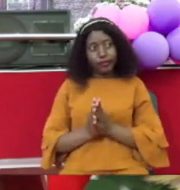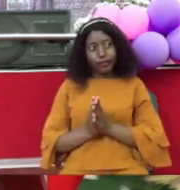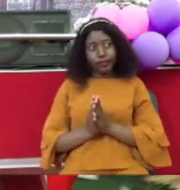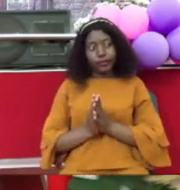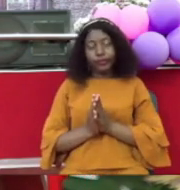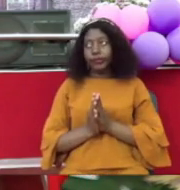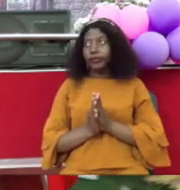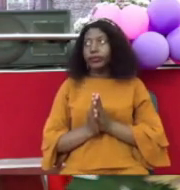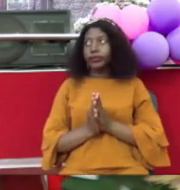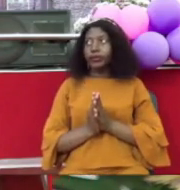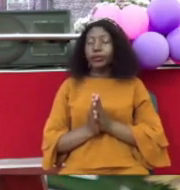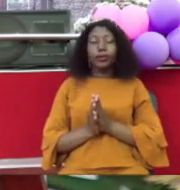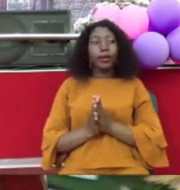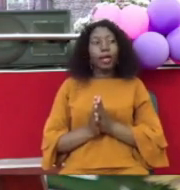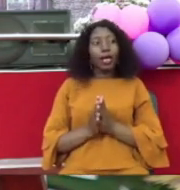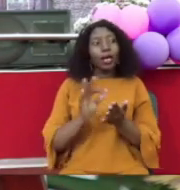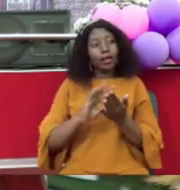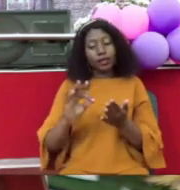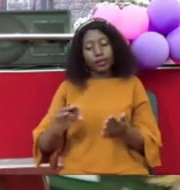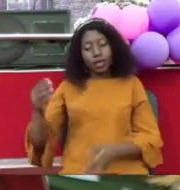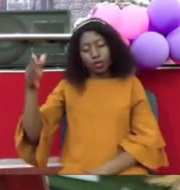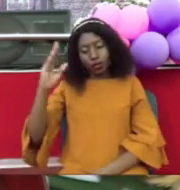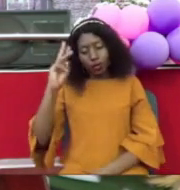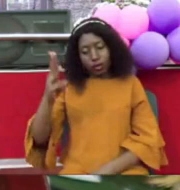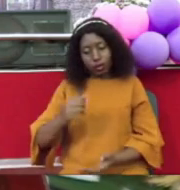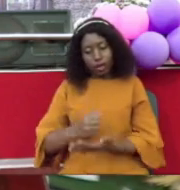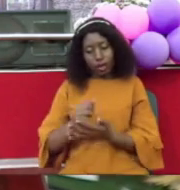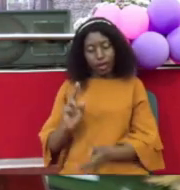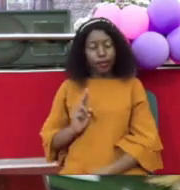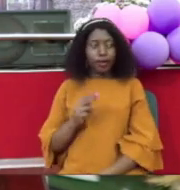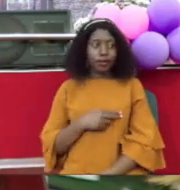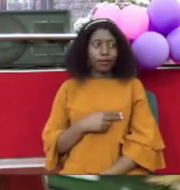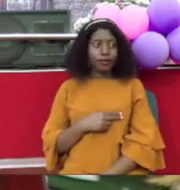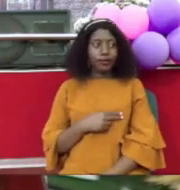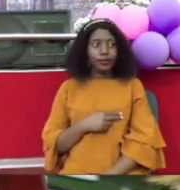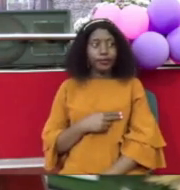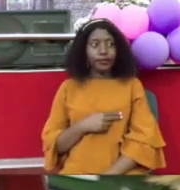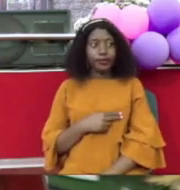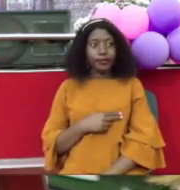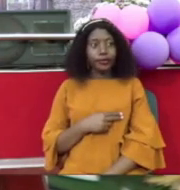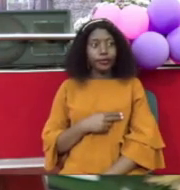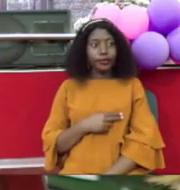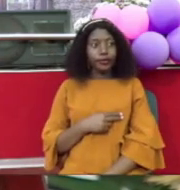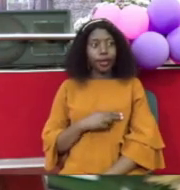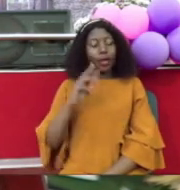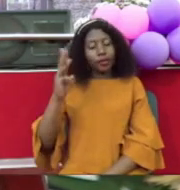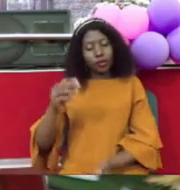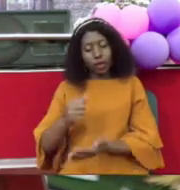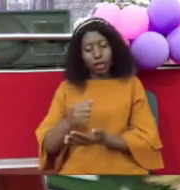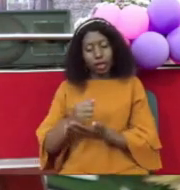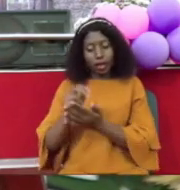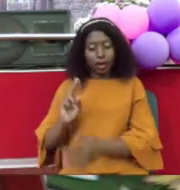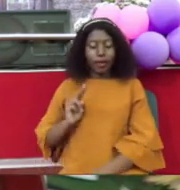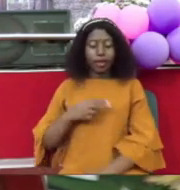Mungu. And the Spirit of God will help us. Na roho mtakatifu wa Mungu atatusaidia. He'll help us to pray